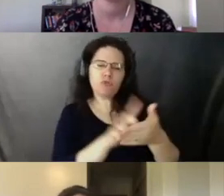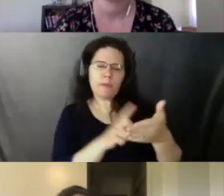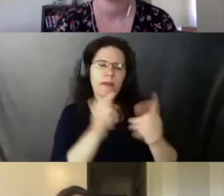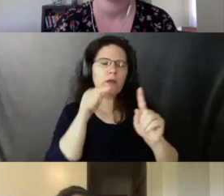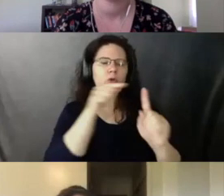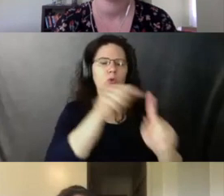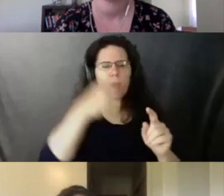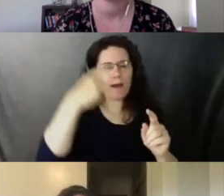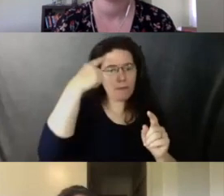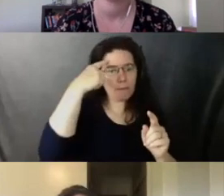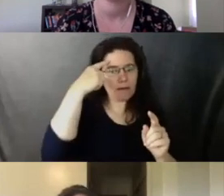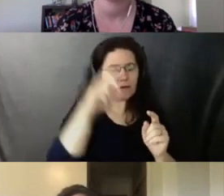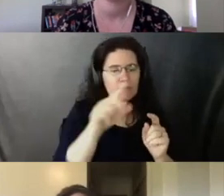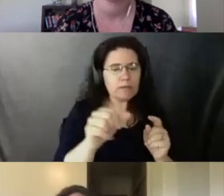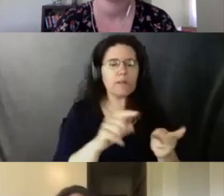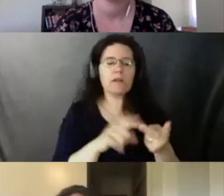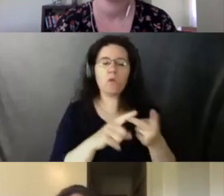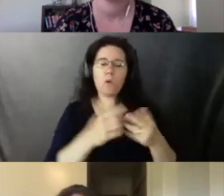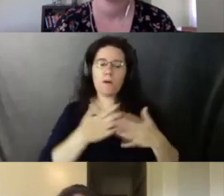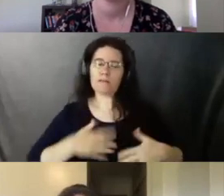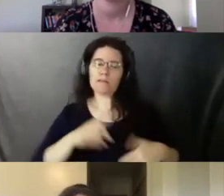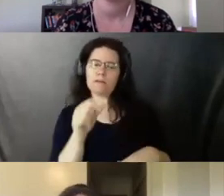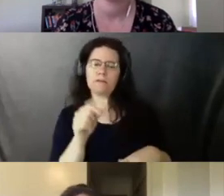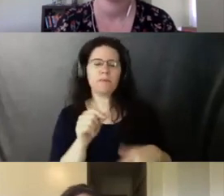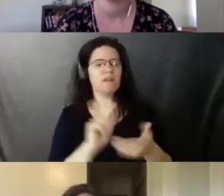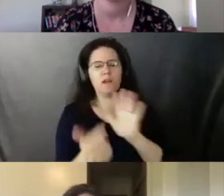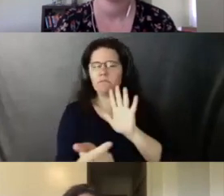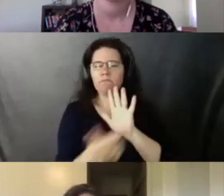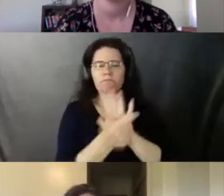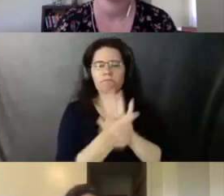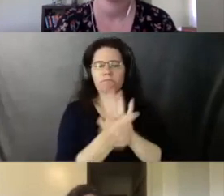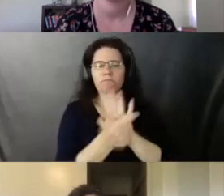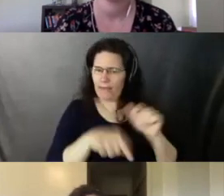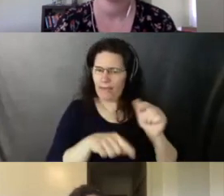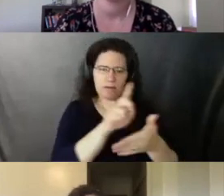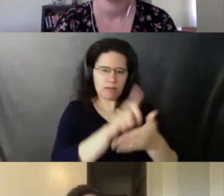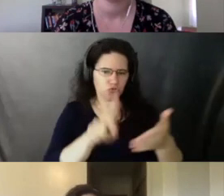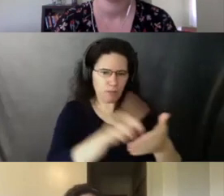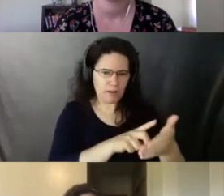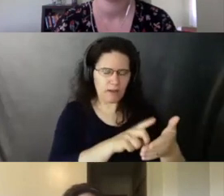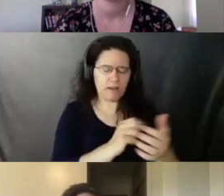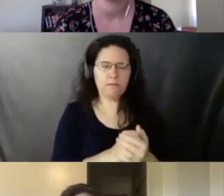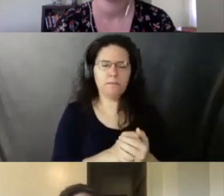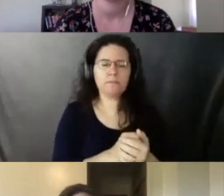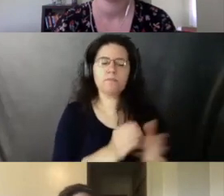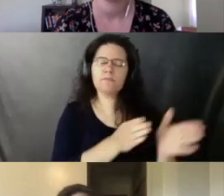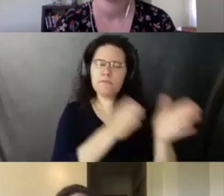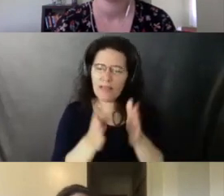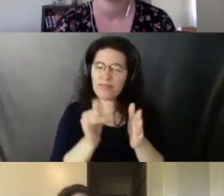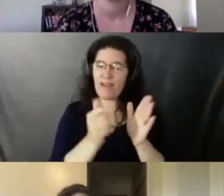mental disability. It also included the architectural and transportation barriers,